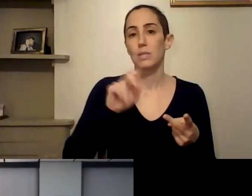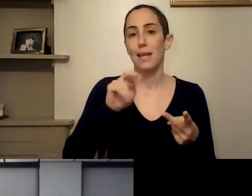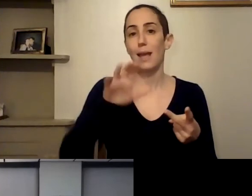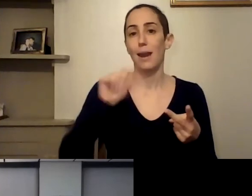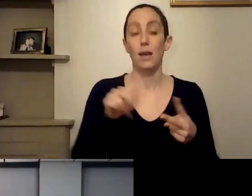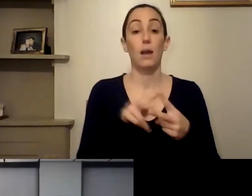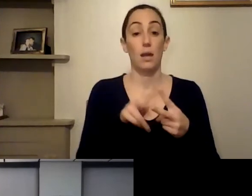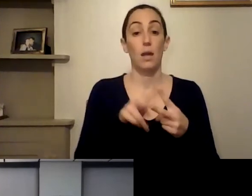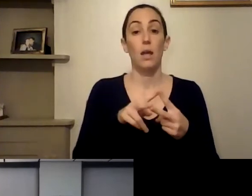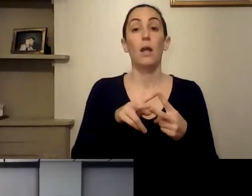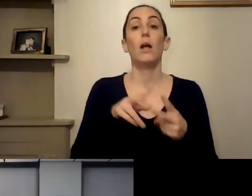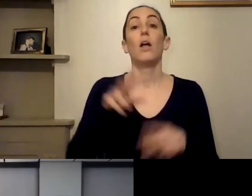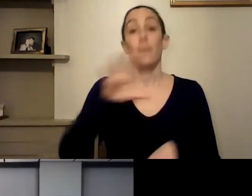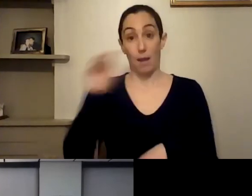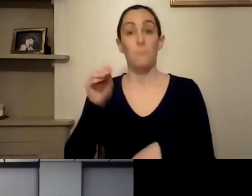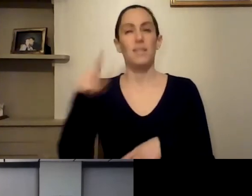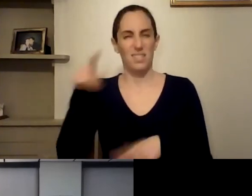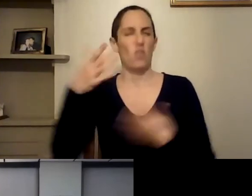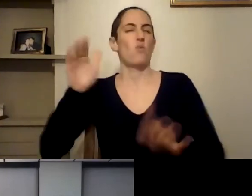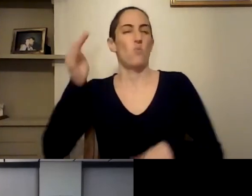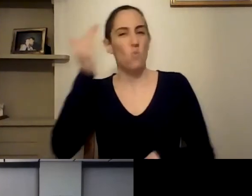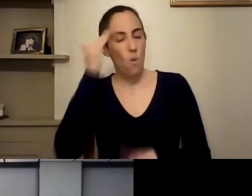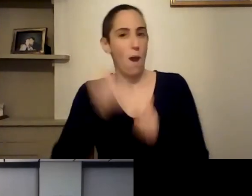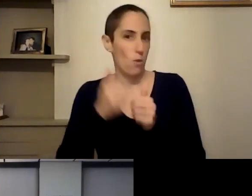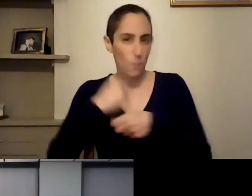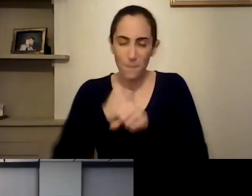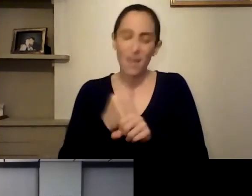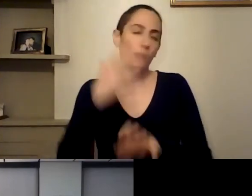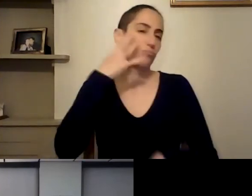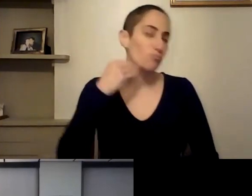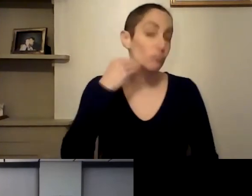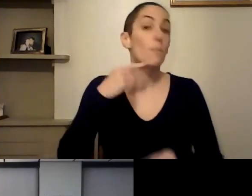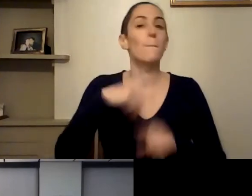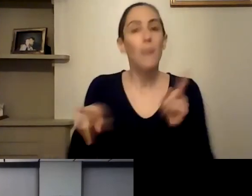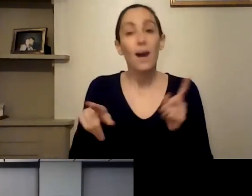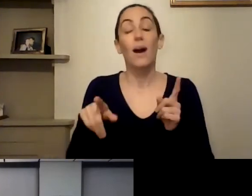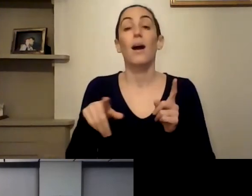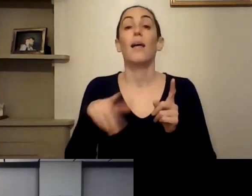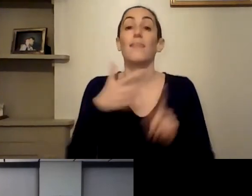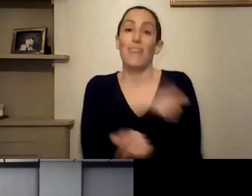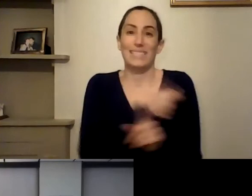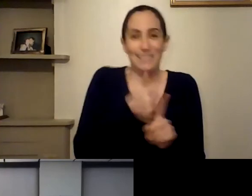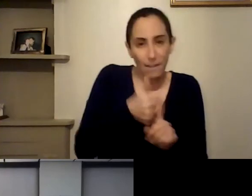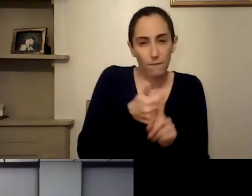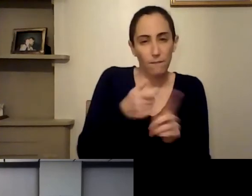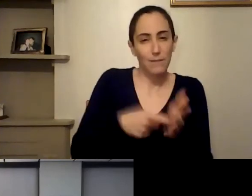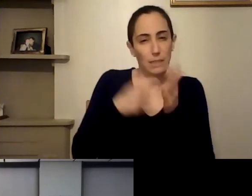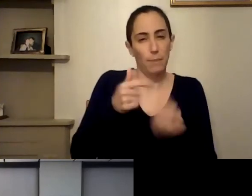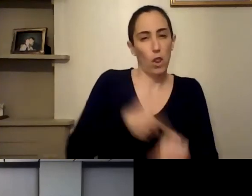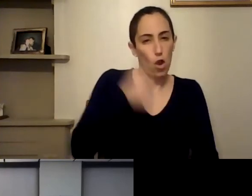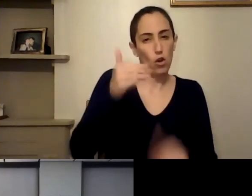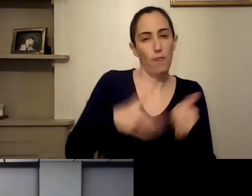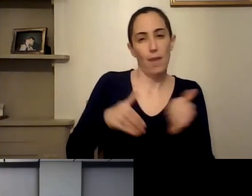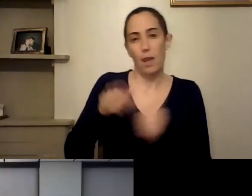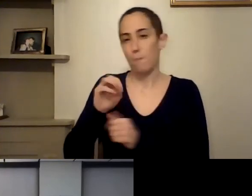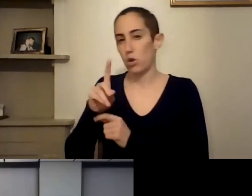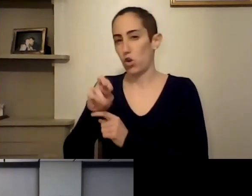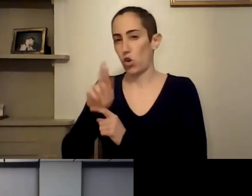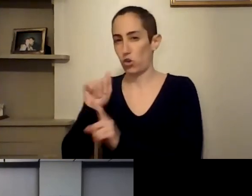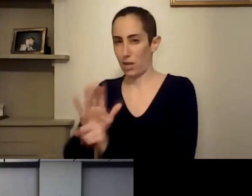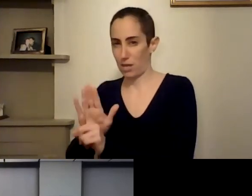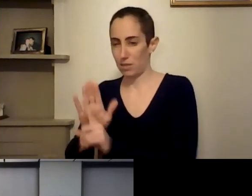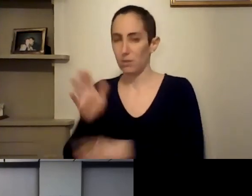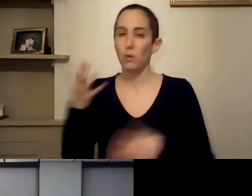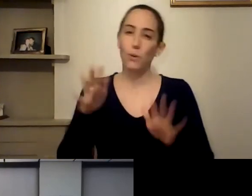them. They just take longer to do. So there's so many different factors that are in play that I don't think we're going to have a lot